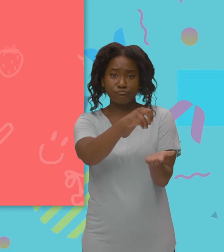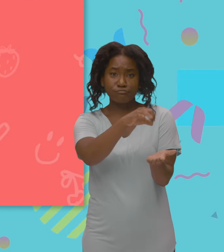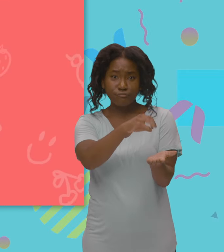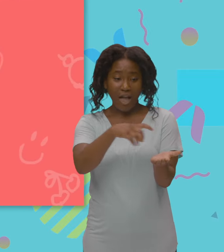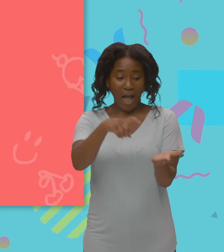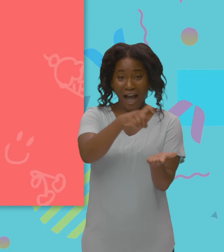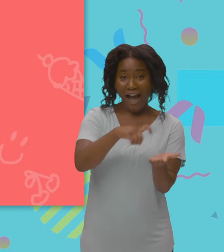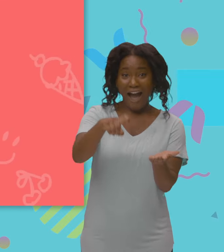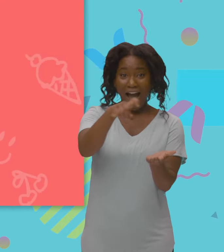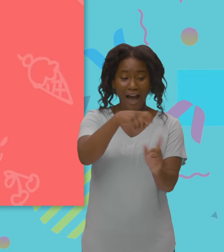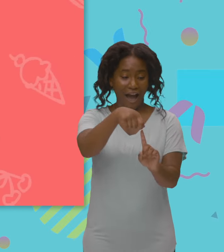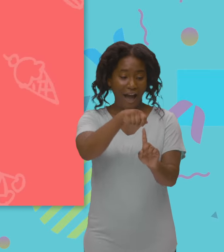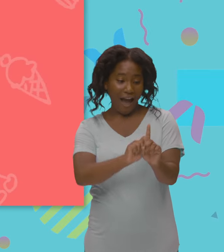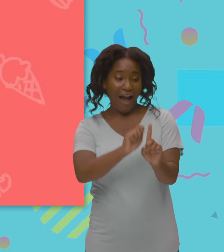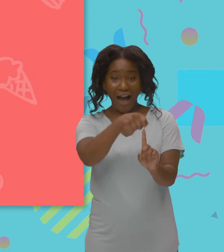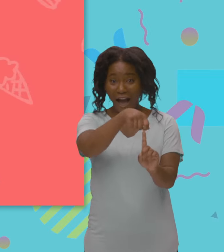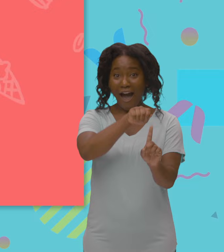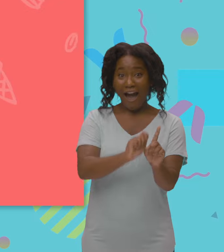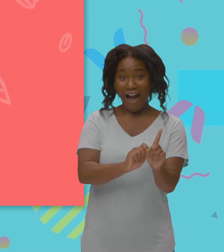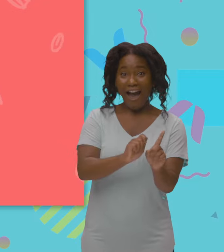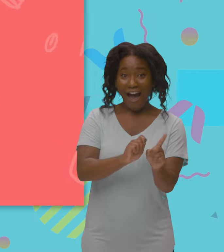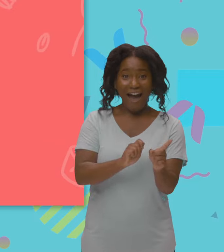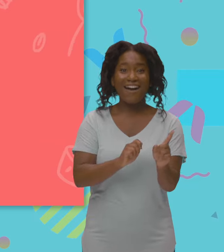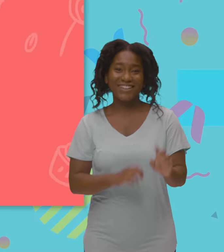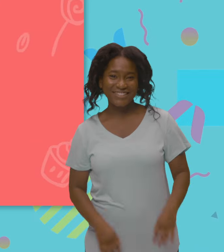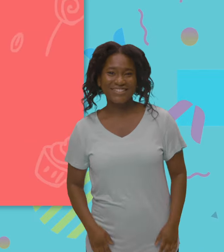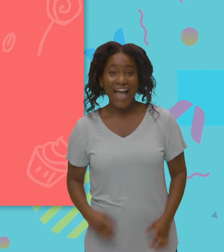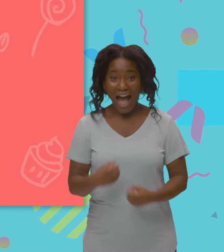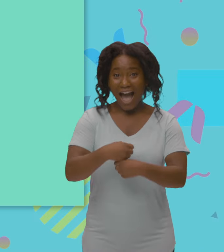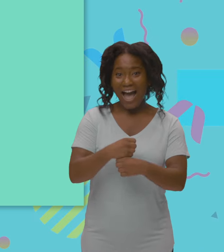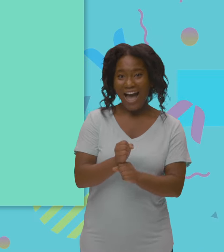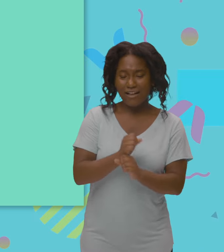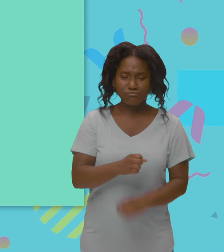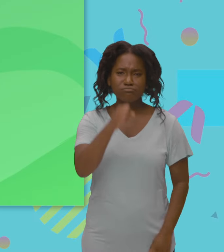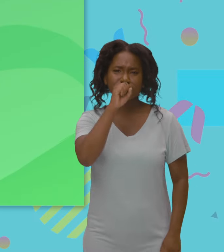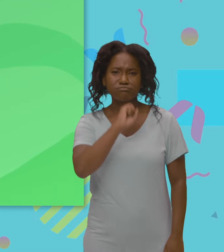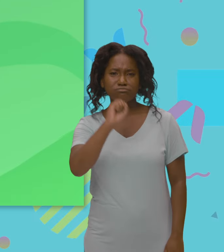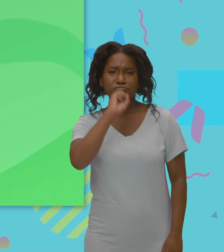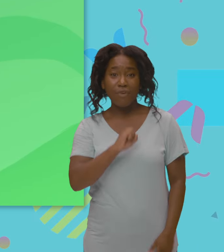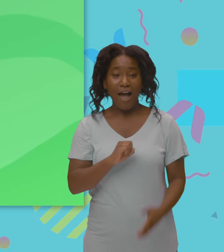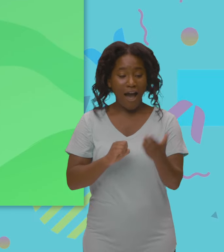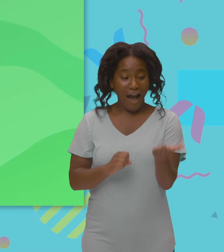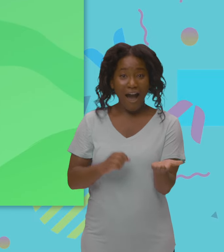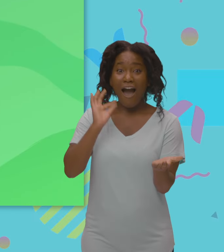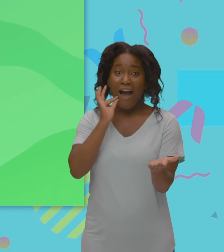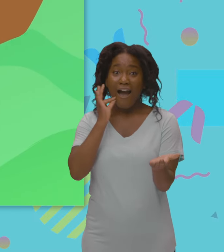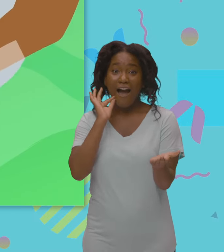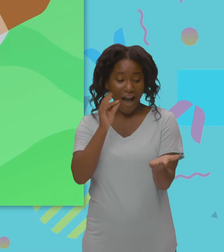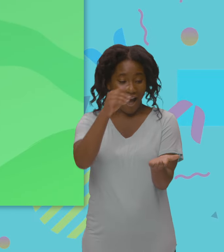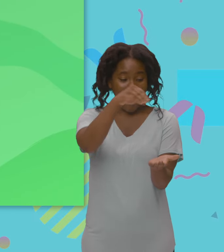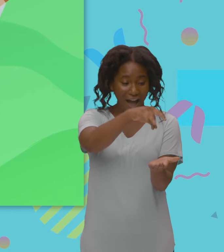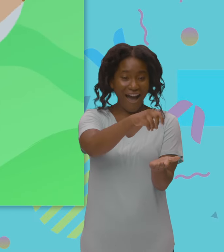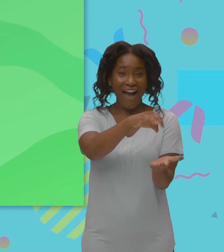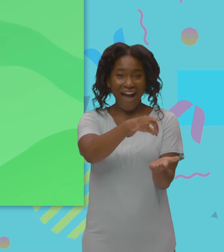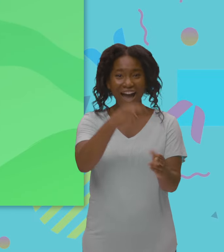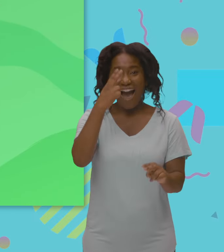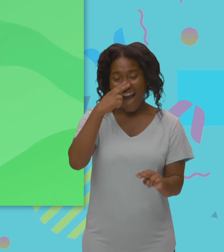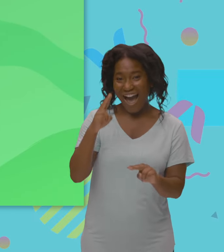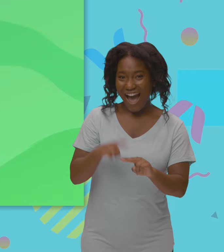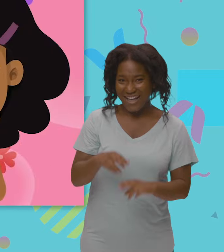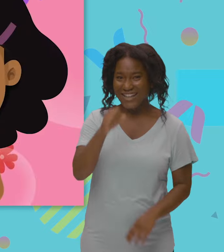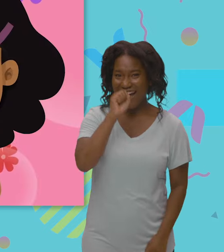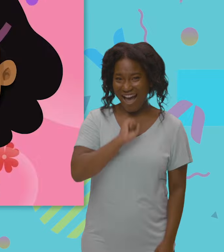strawberries. I like it sweet. With whipping cream and bananas, please. I like it sweet. Make some ice cream with strawberries. I like it sweet.